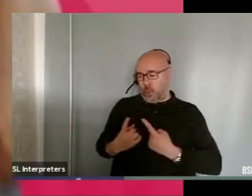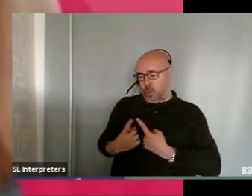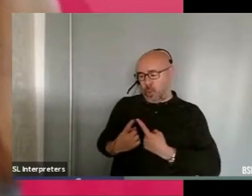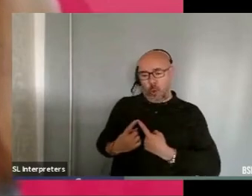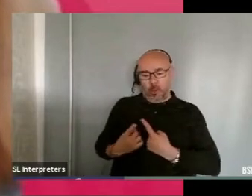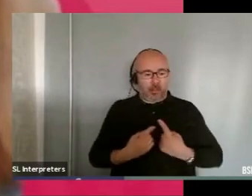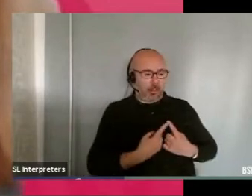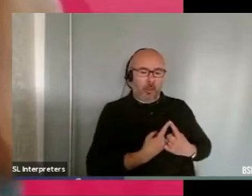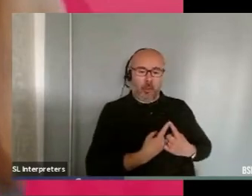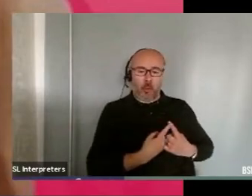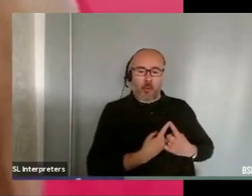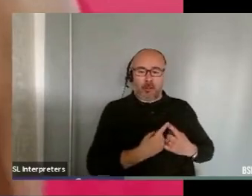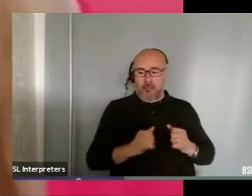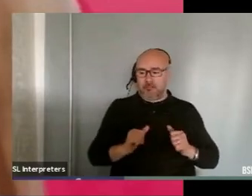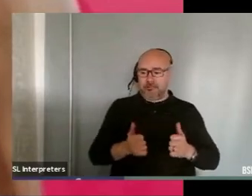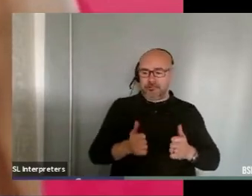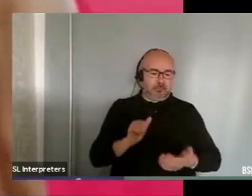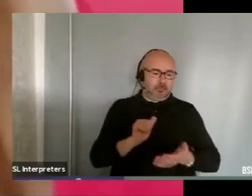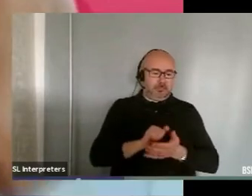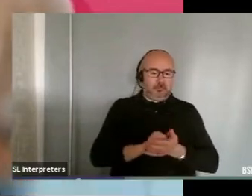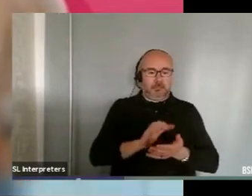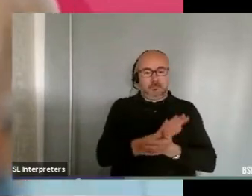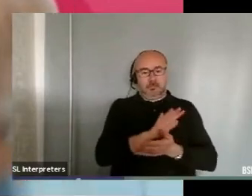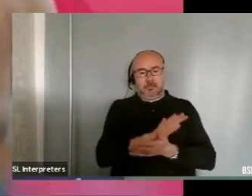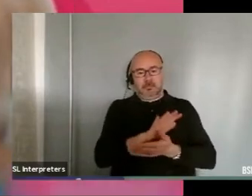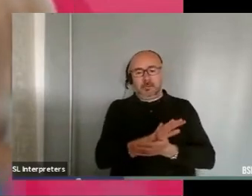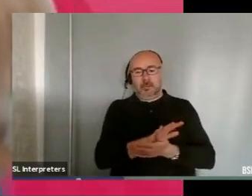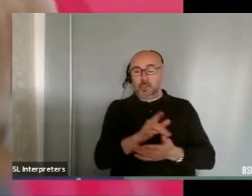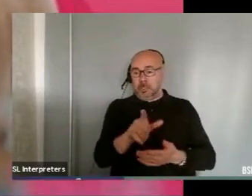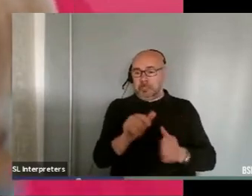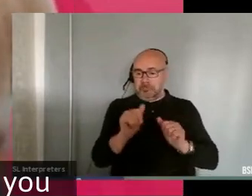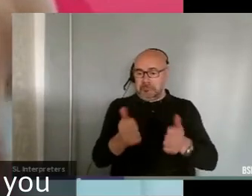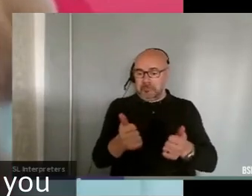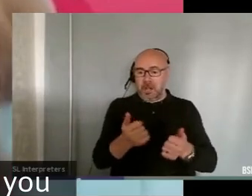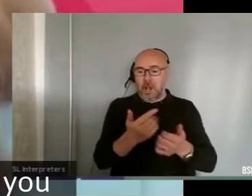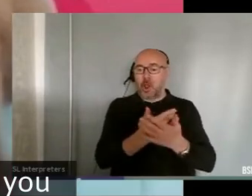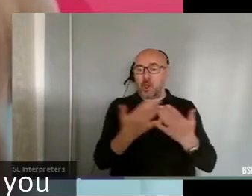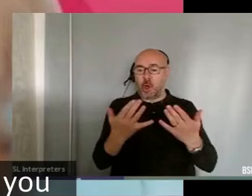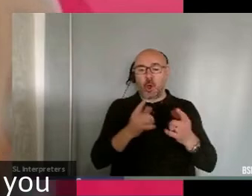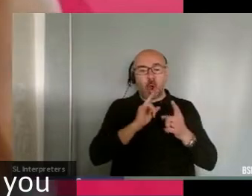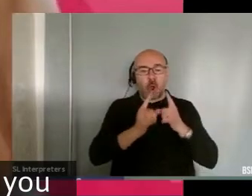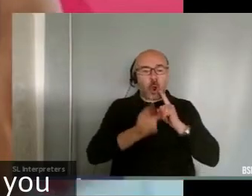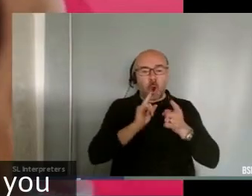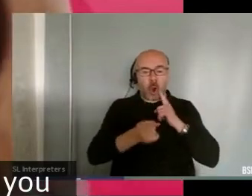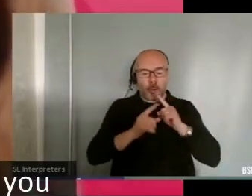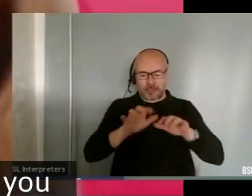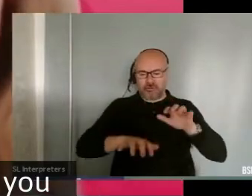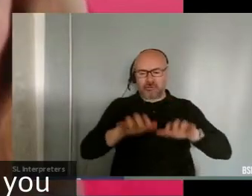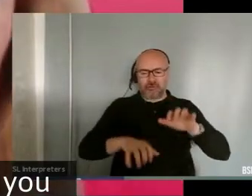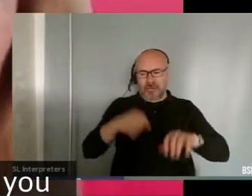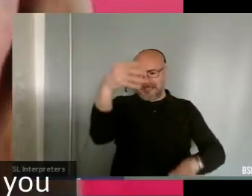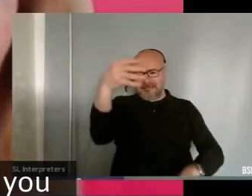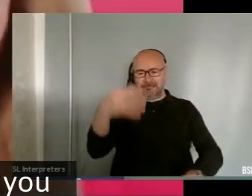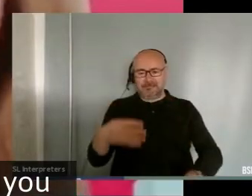something, a great opportunity there. And we've been getting lots of comments in the chat line, and